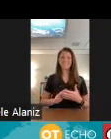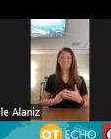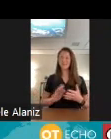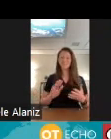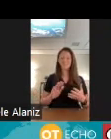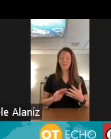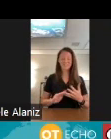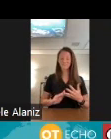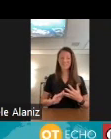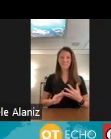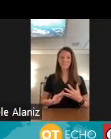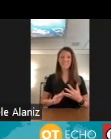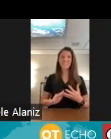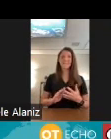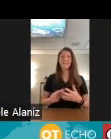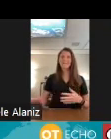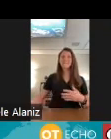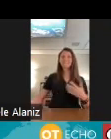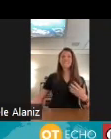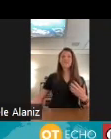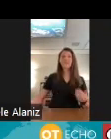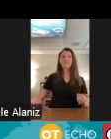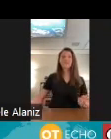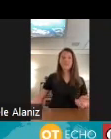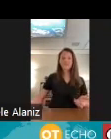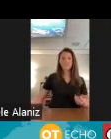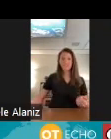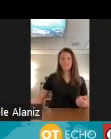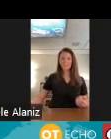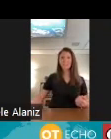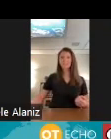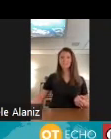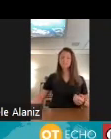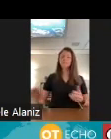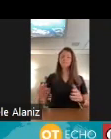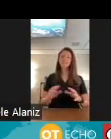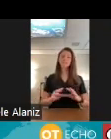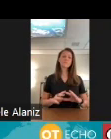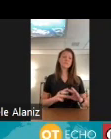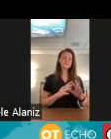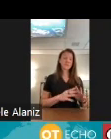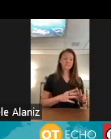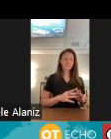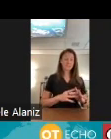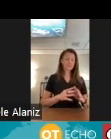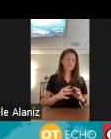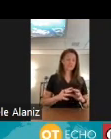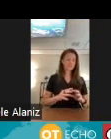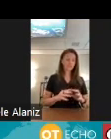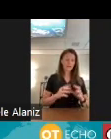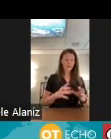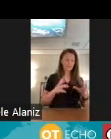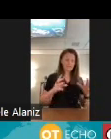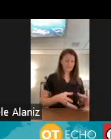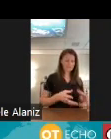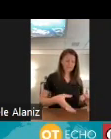executive function, and cognitive flexibility. And there are ways to measure these skills. There's both direct measures, and that's